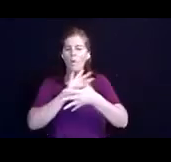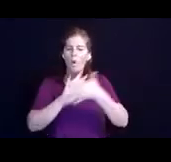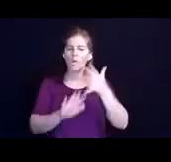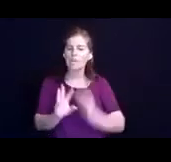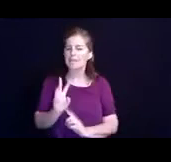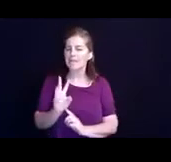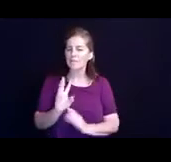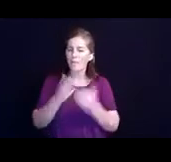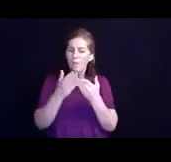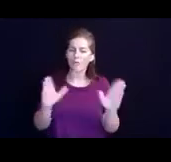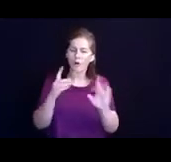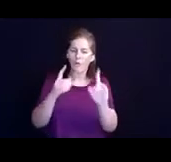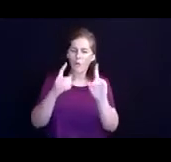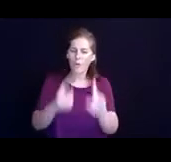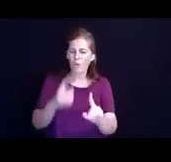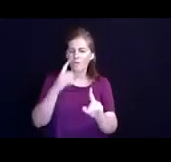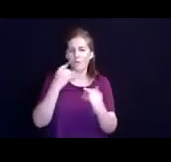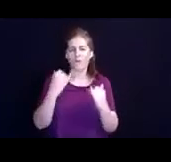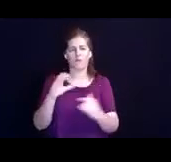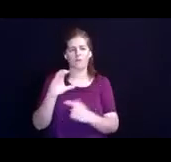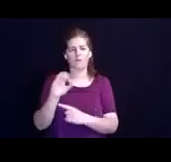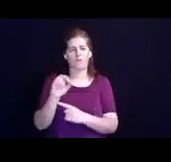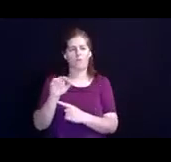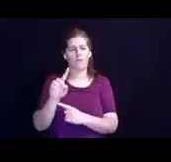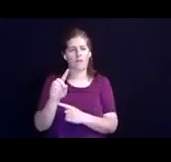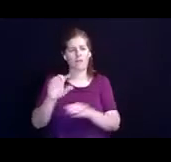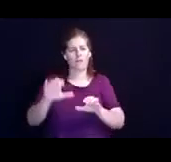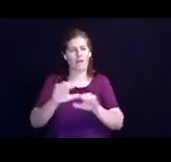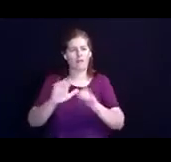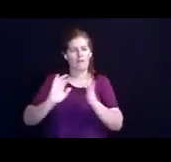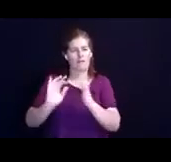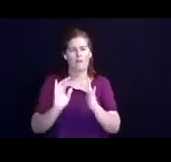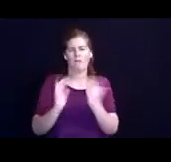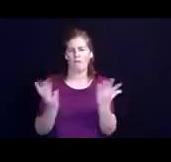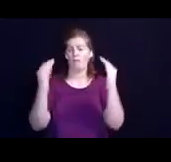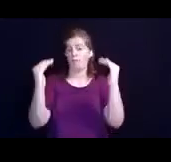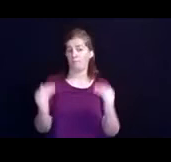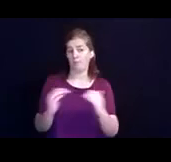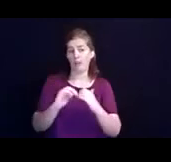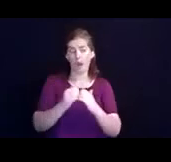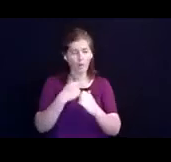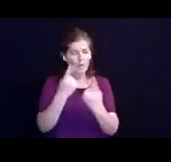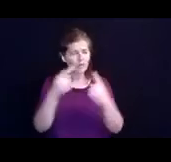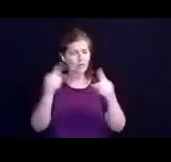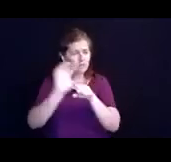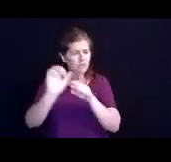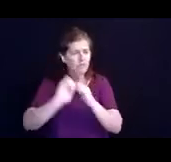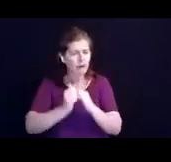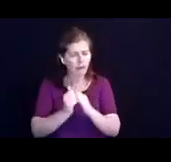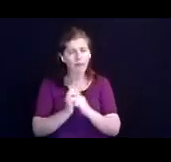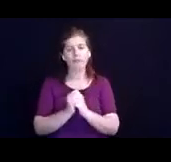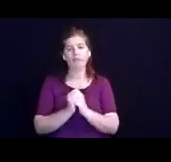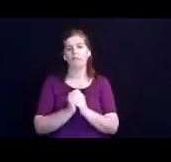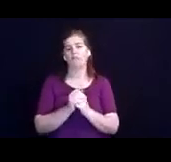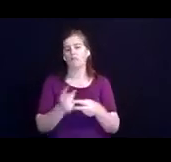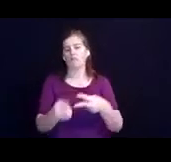objectives of this COVID Action Network. How will we achieve those goals? There are essentially